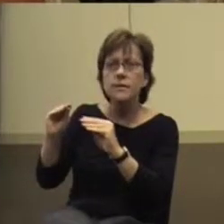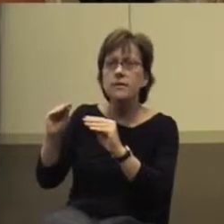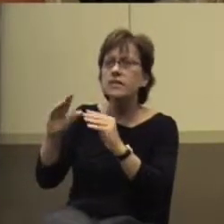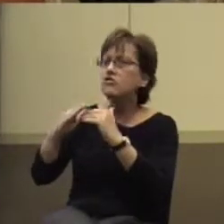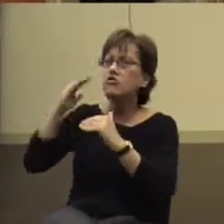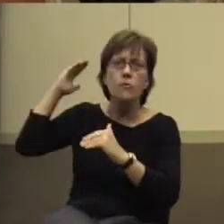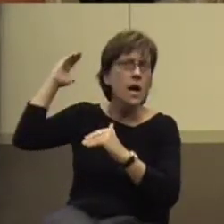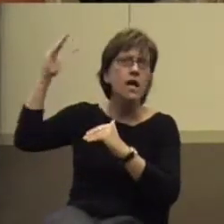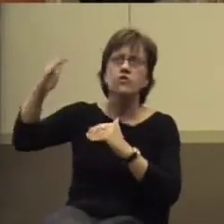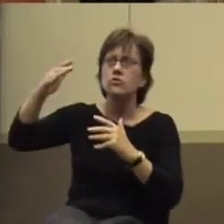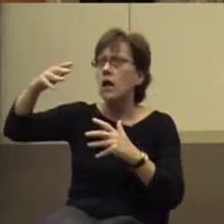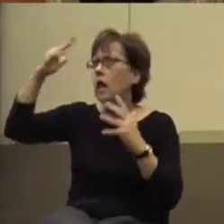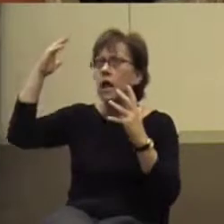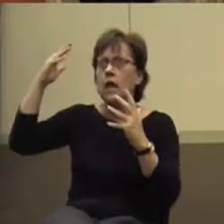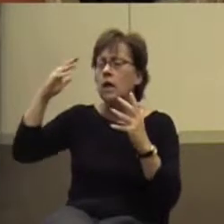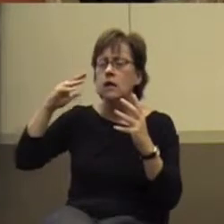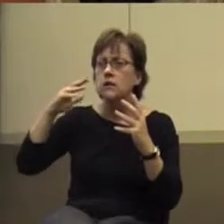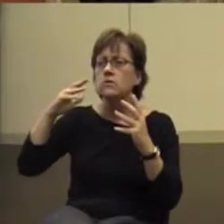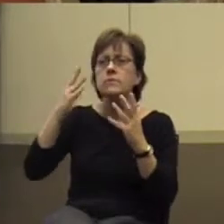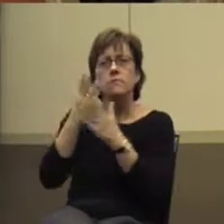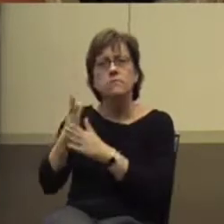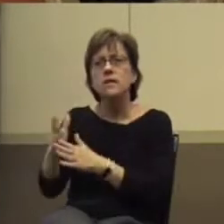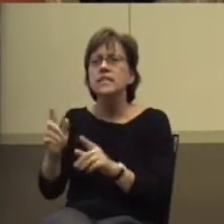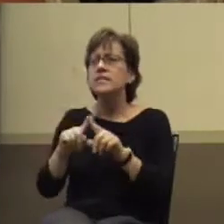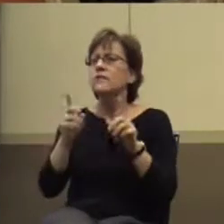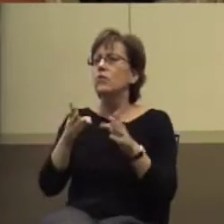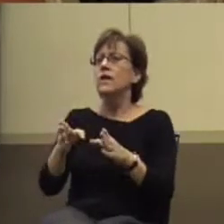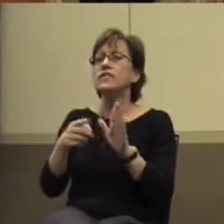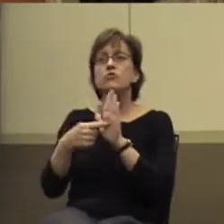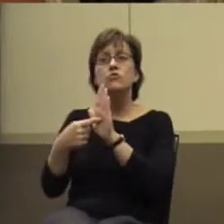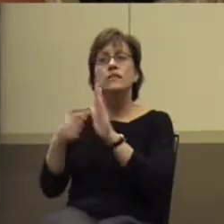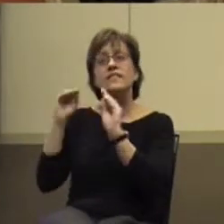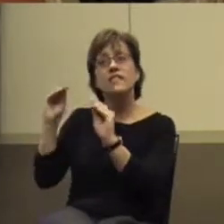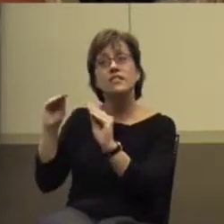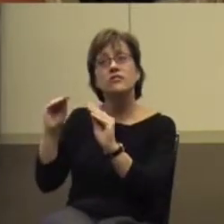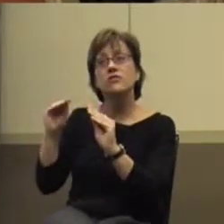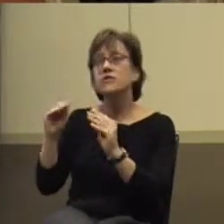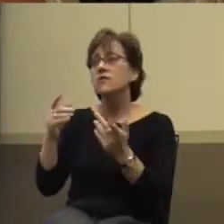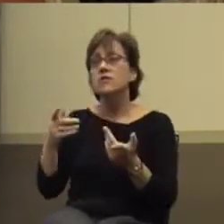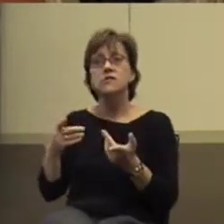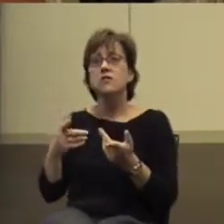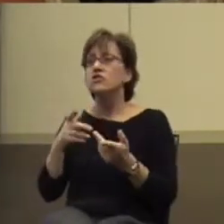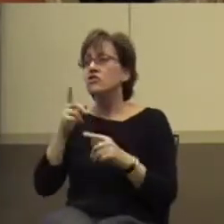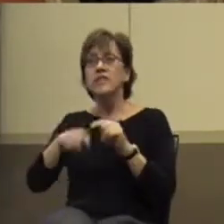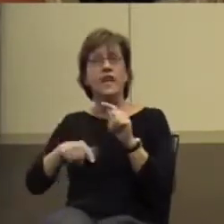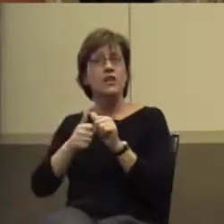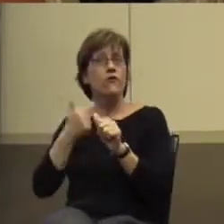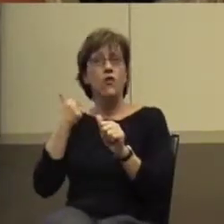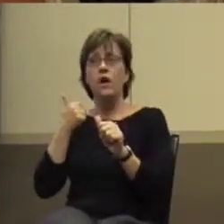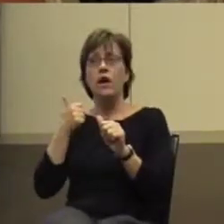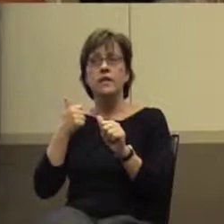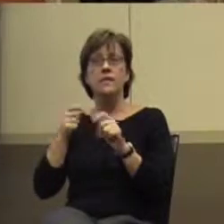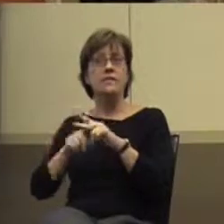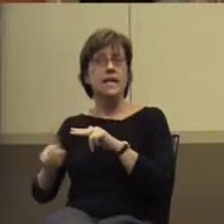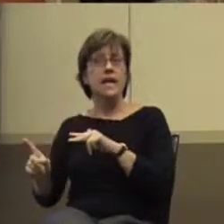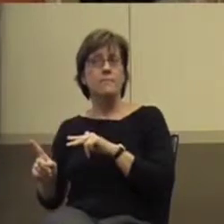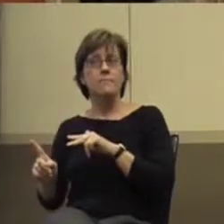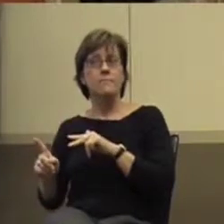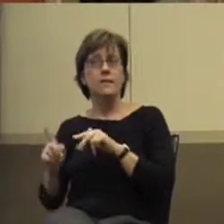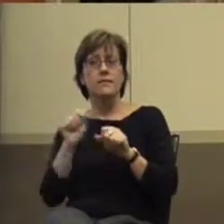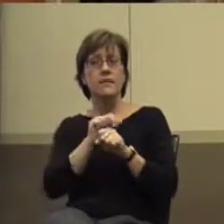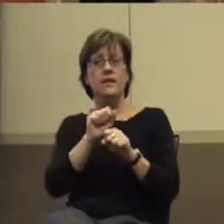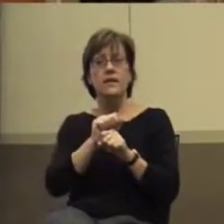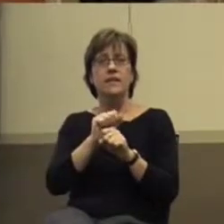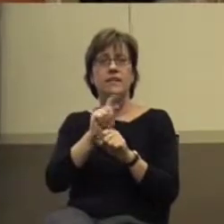then figure out there's a different way to present it. Maybe she doesn't like the way we're presenting it. In other words, she doesn't get out of the task, but we really